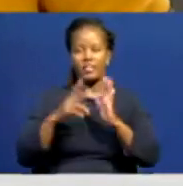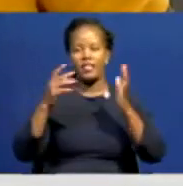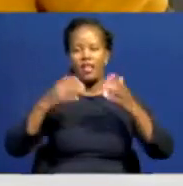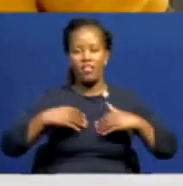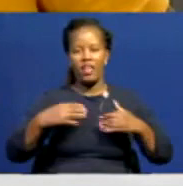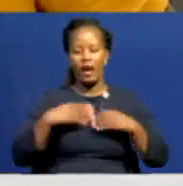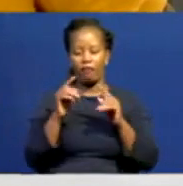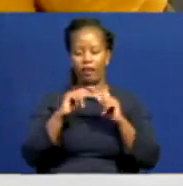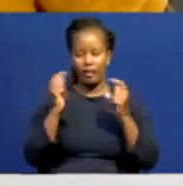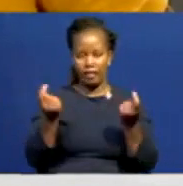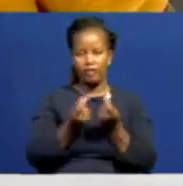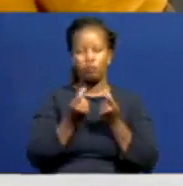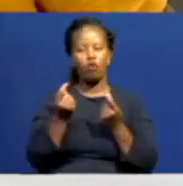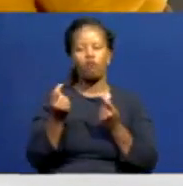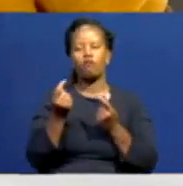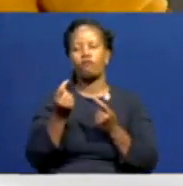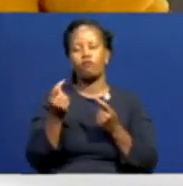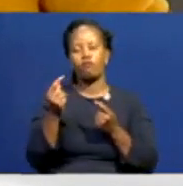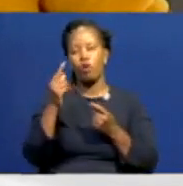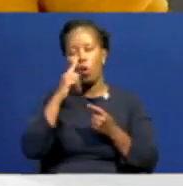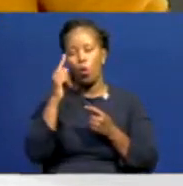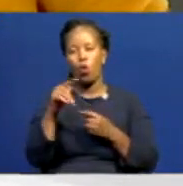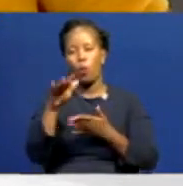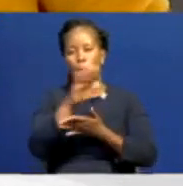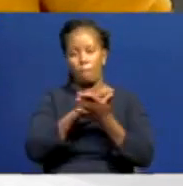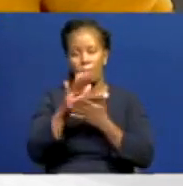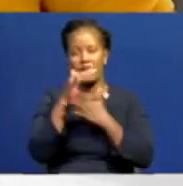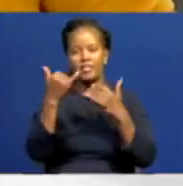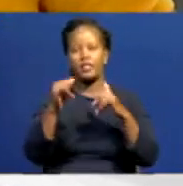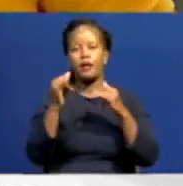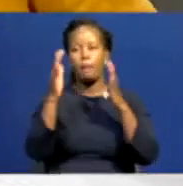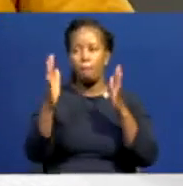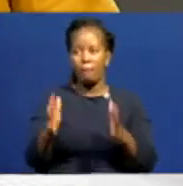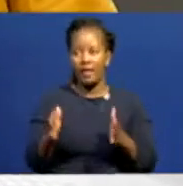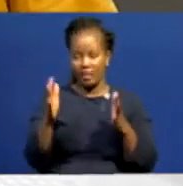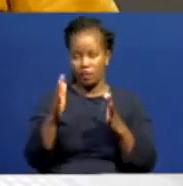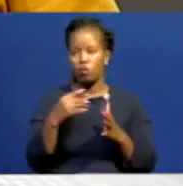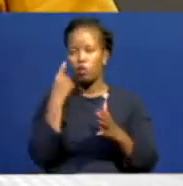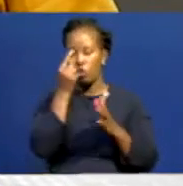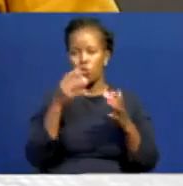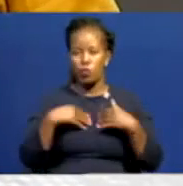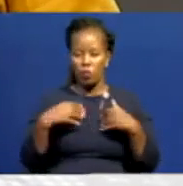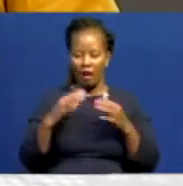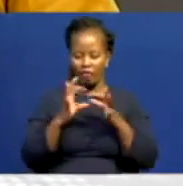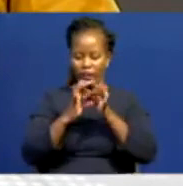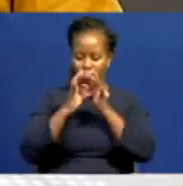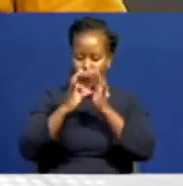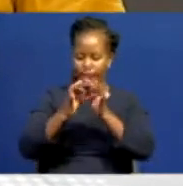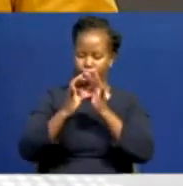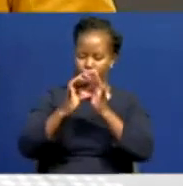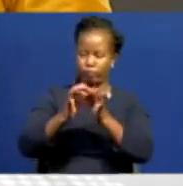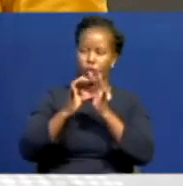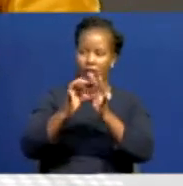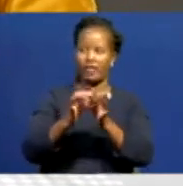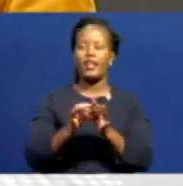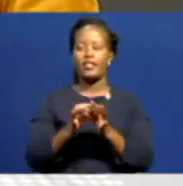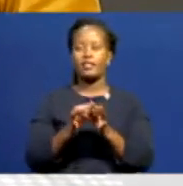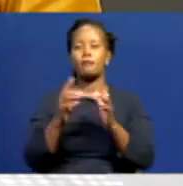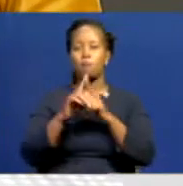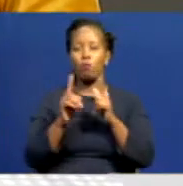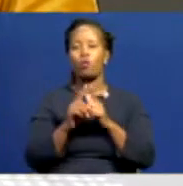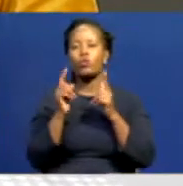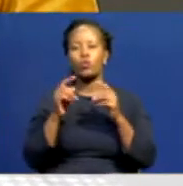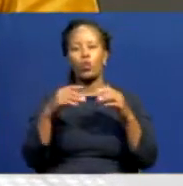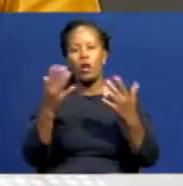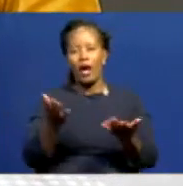mostly of home-based players, and home-based players bring that togetherness. Yeah, and a lot of energy. And they play look at one, the way they play